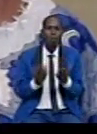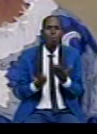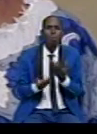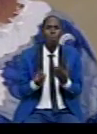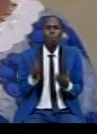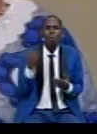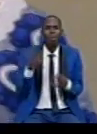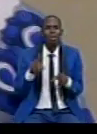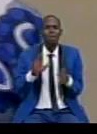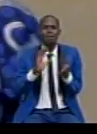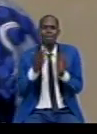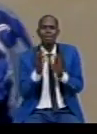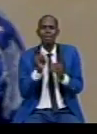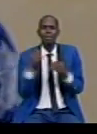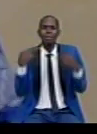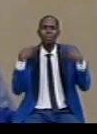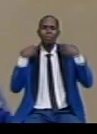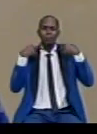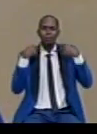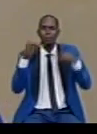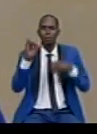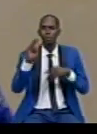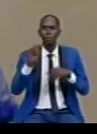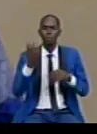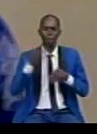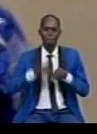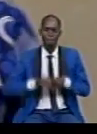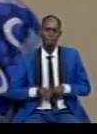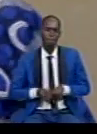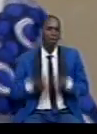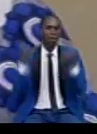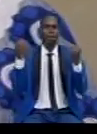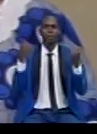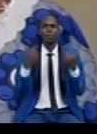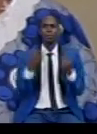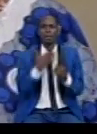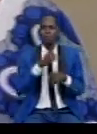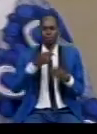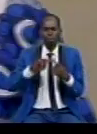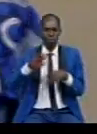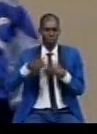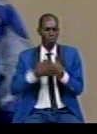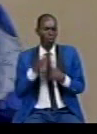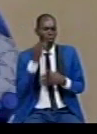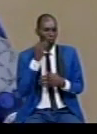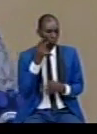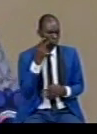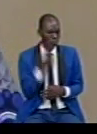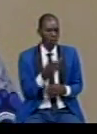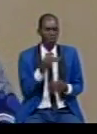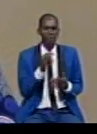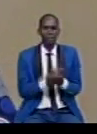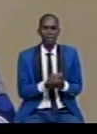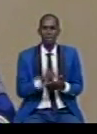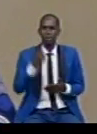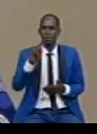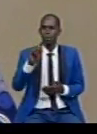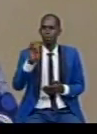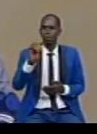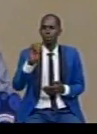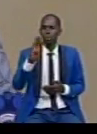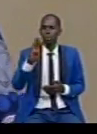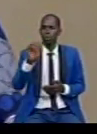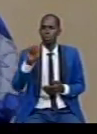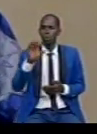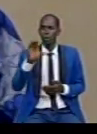broken in the inside of me. And when I got home, I picked the tobacco and said, what? You mean I've been taking